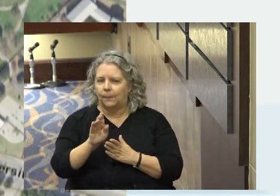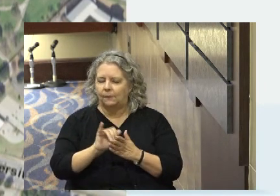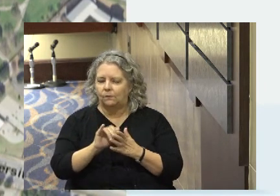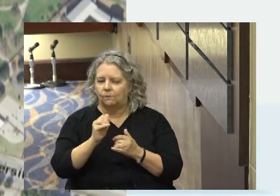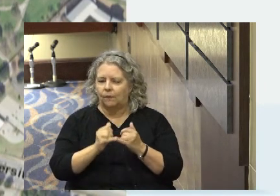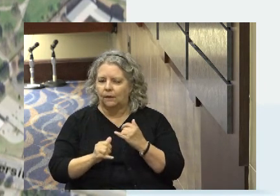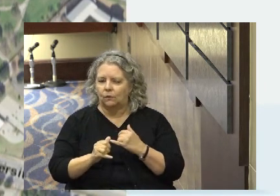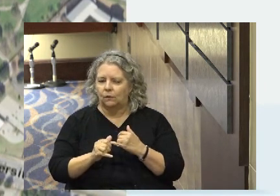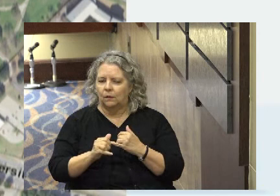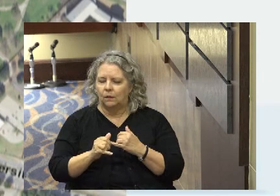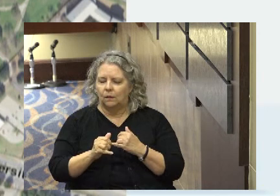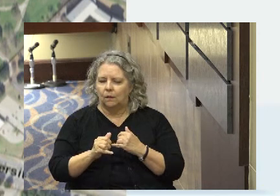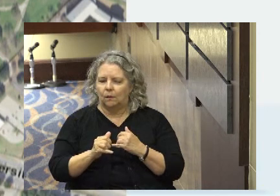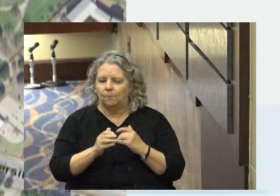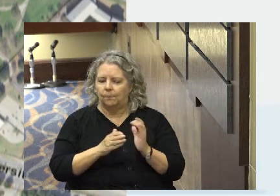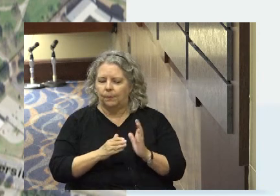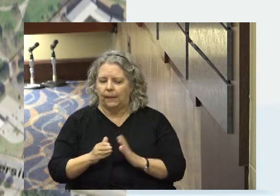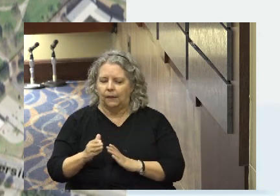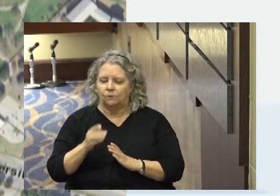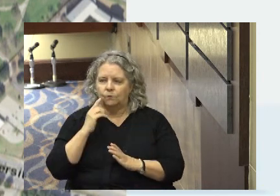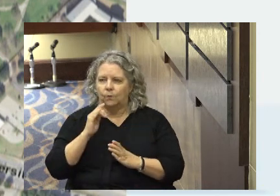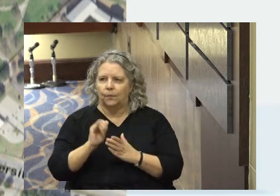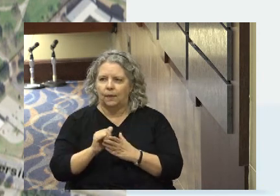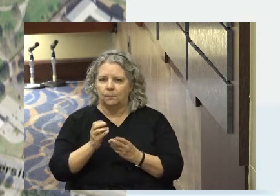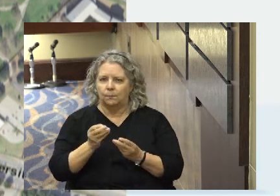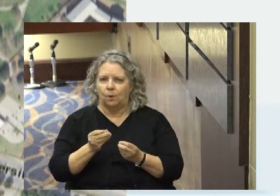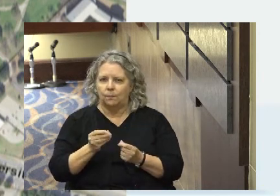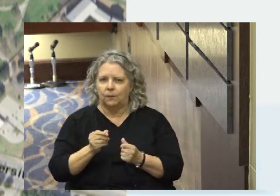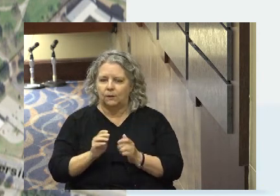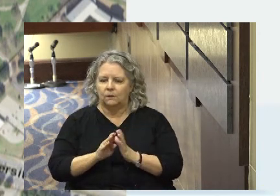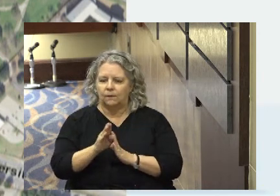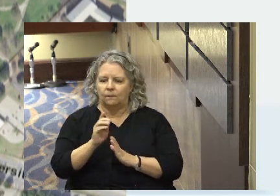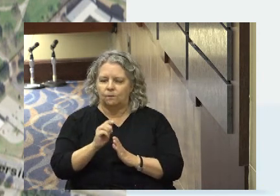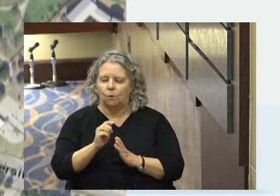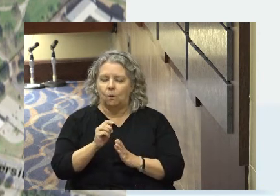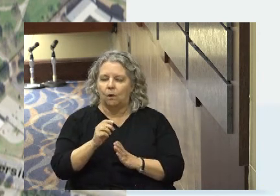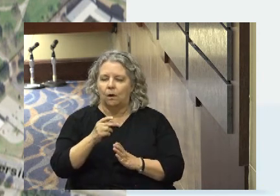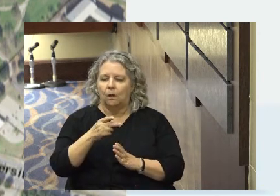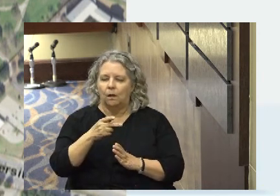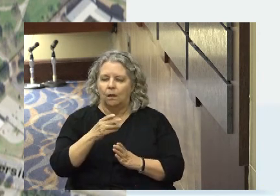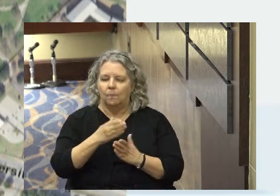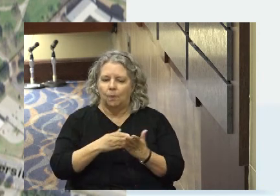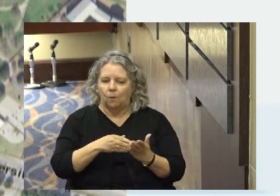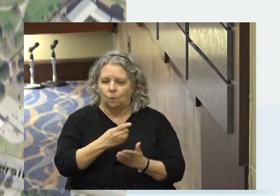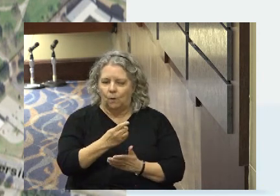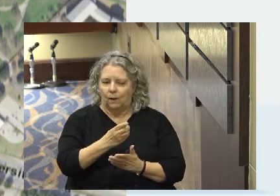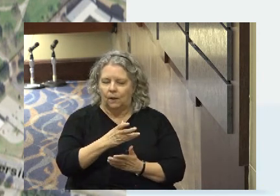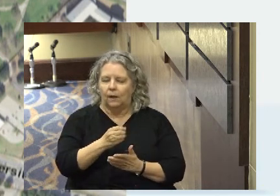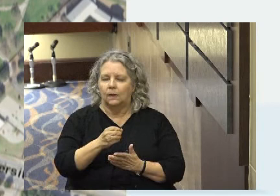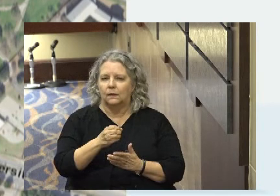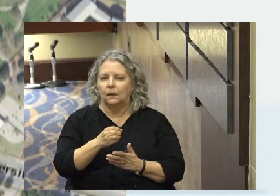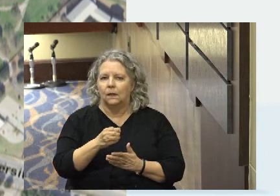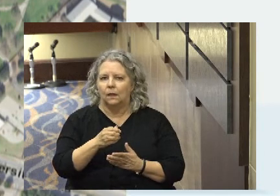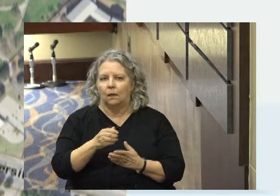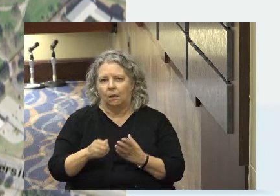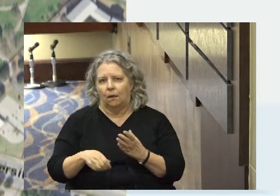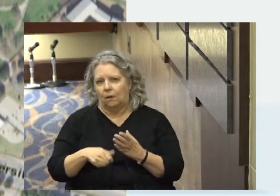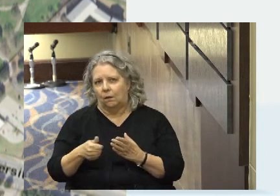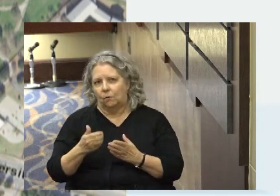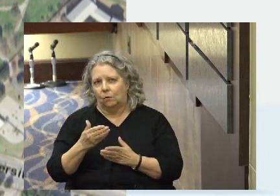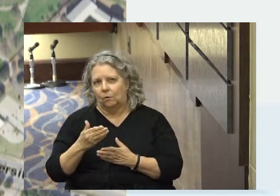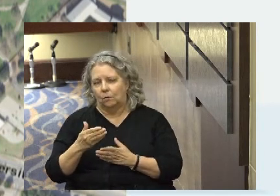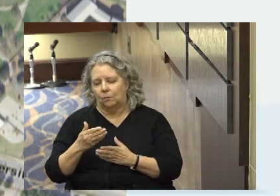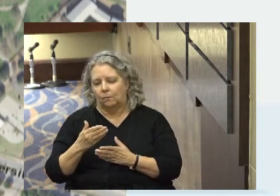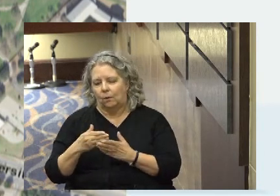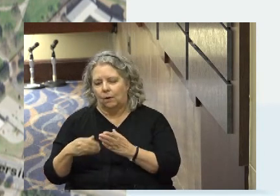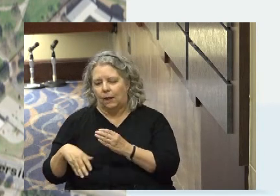property that's being currently developed for phase 1, and then the additional part that was added as part of the